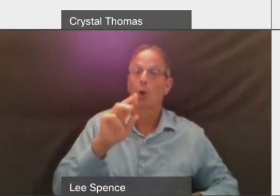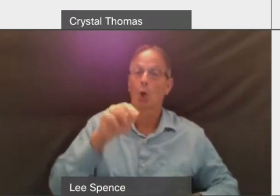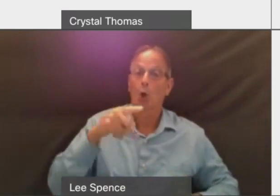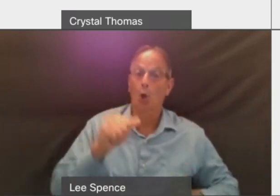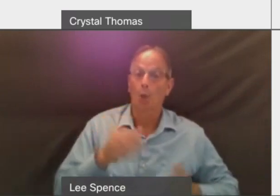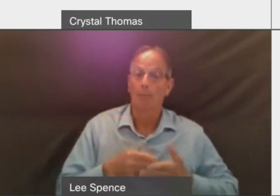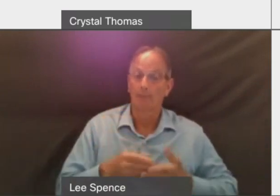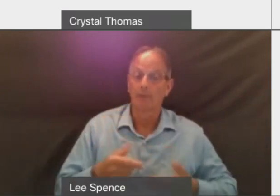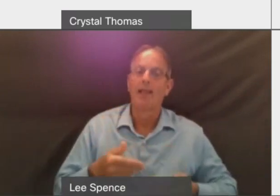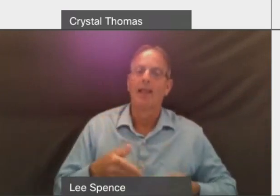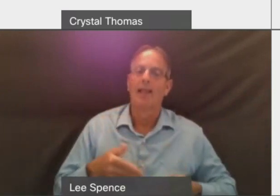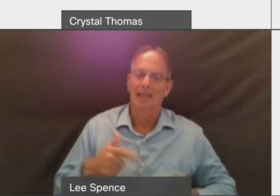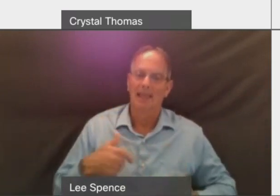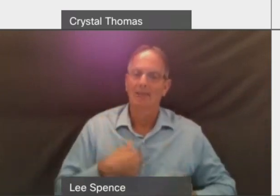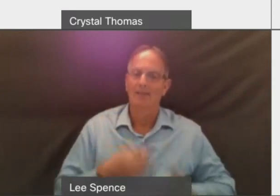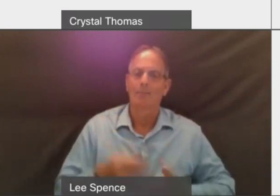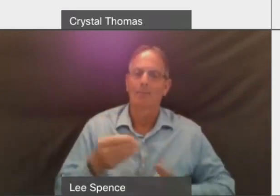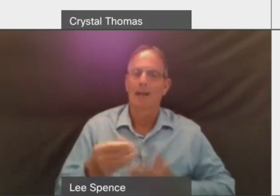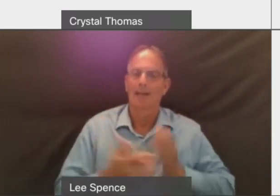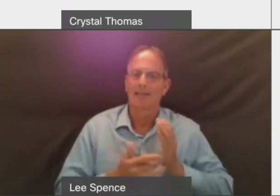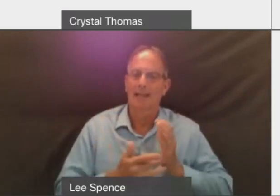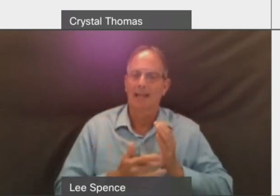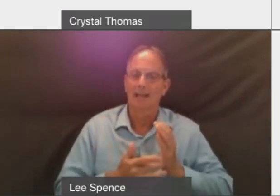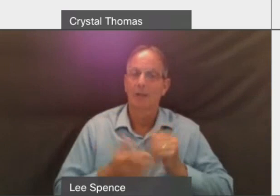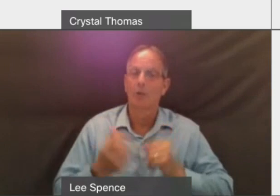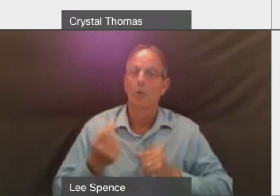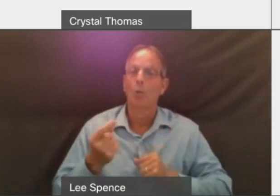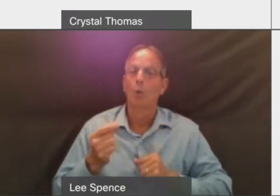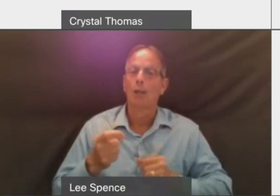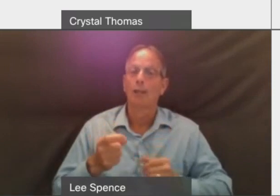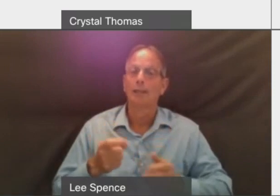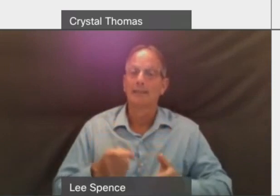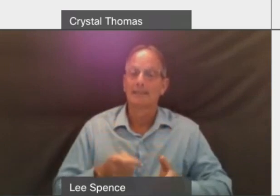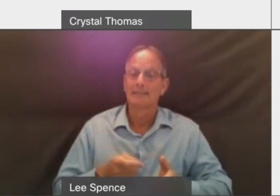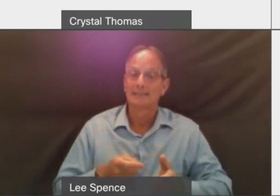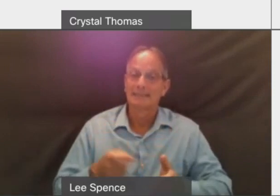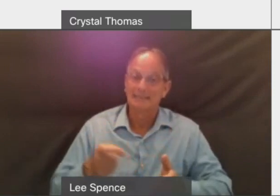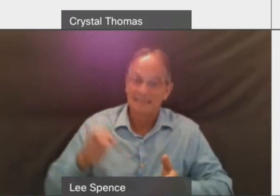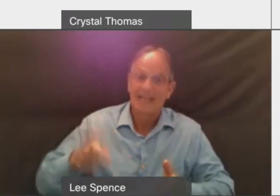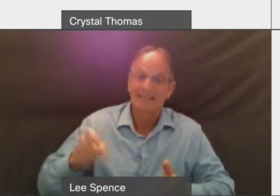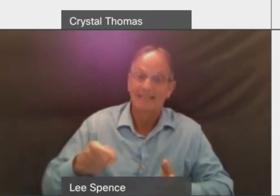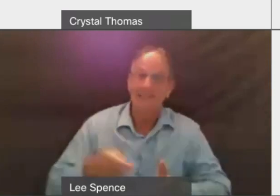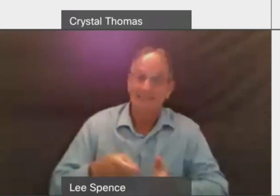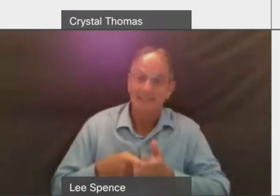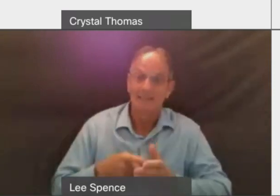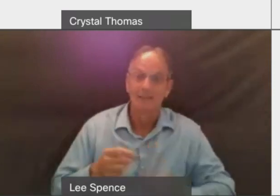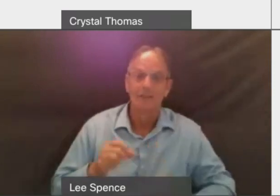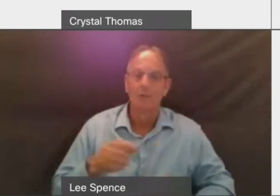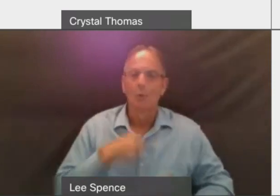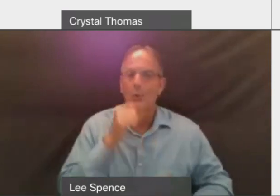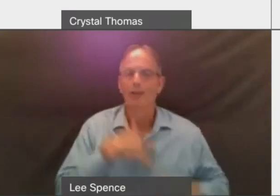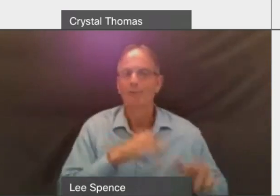allow us to purchase technology. But what is essential is that we don't have, you know, shiny toys sitting in the